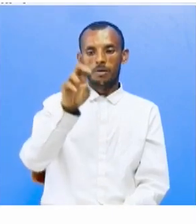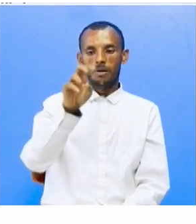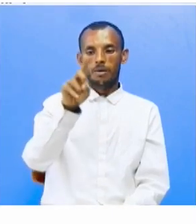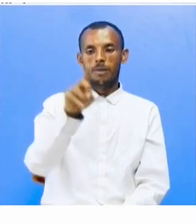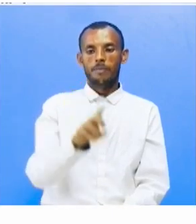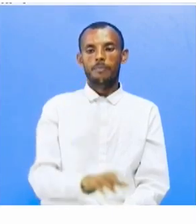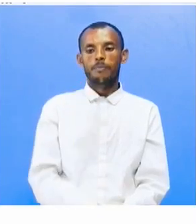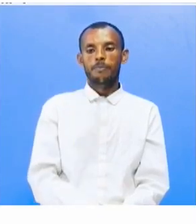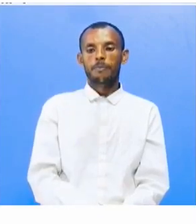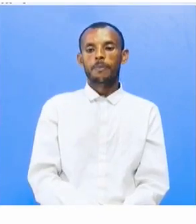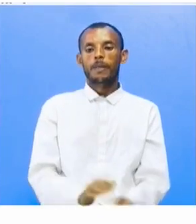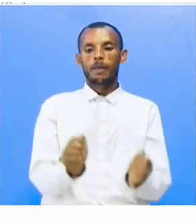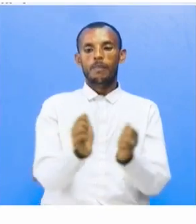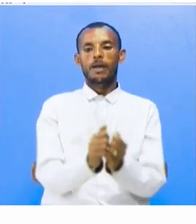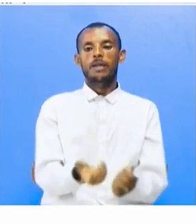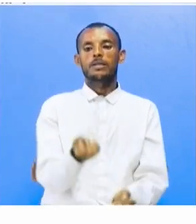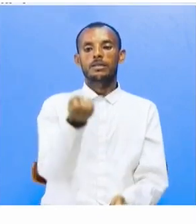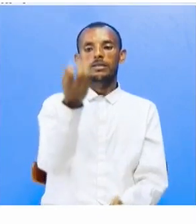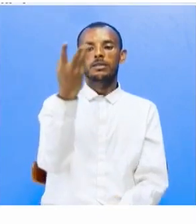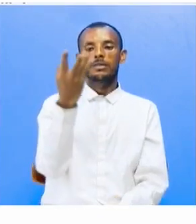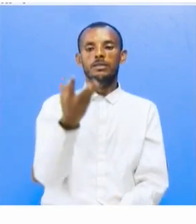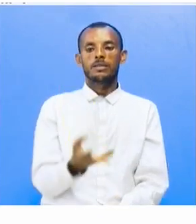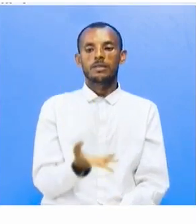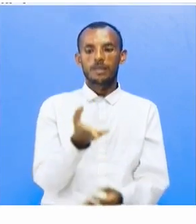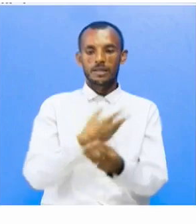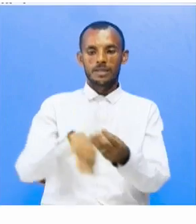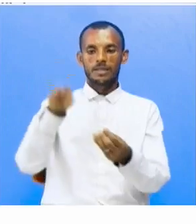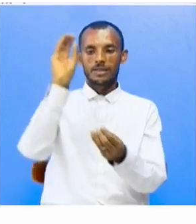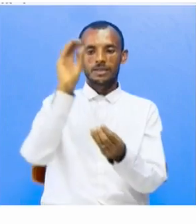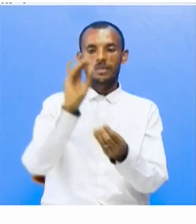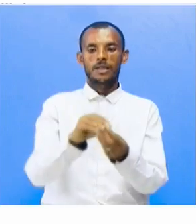121. Together this gives us the sum will be